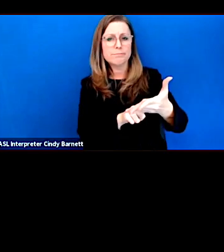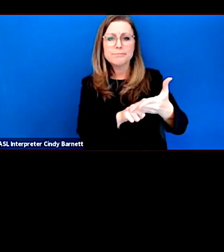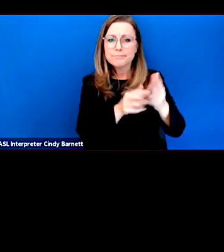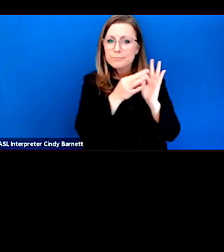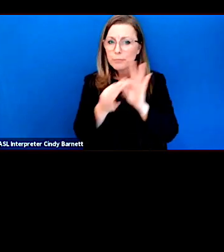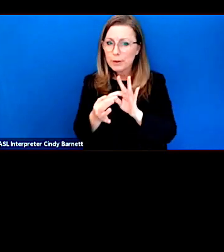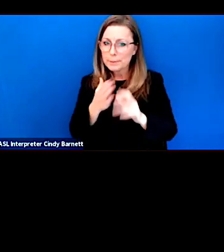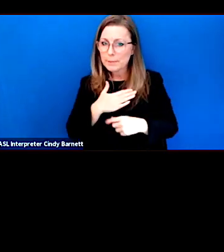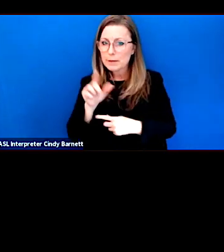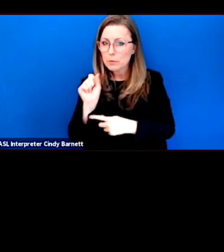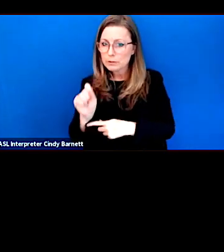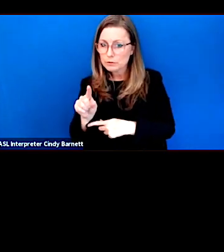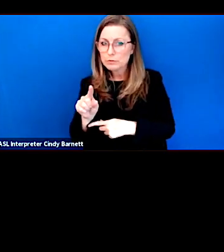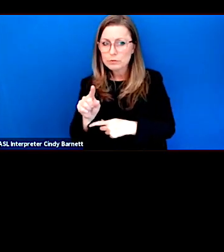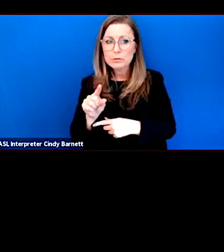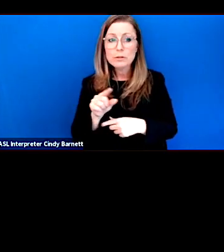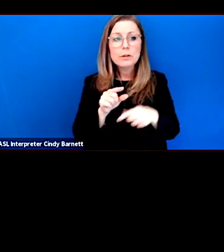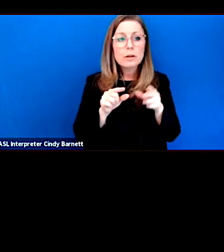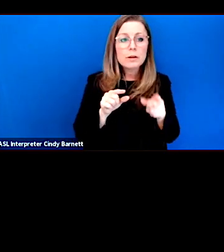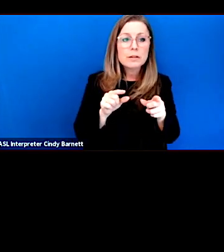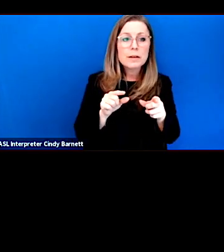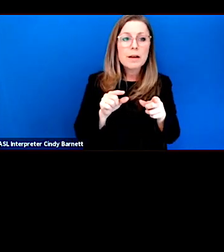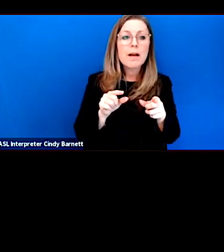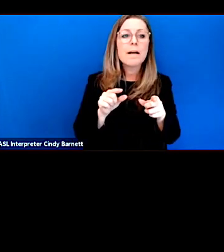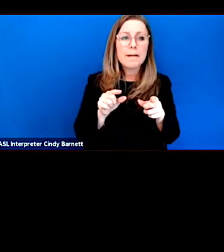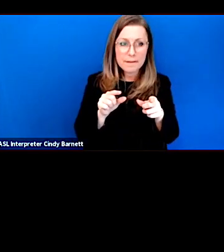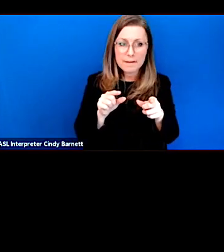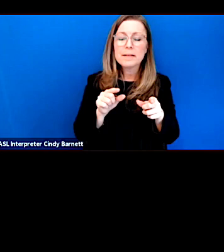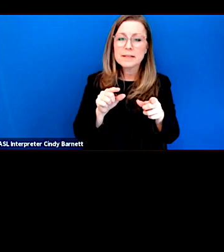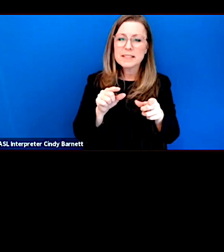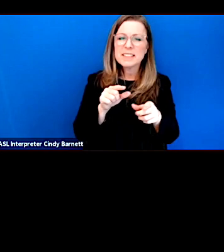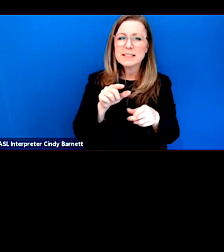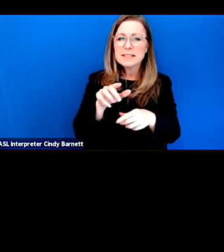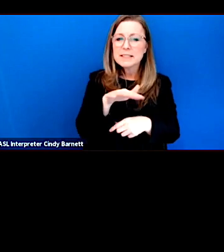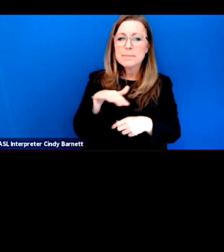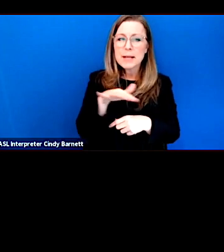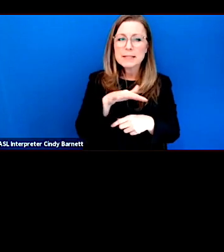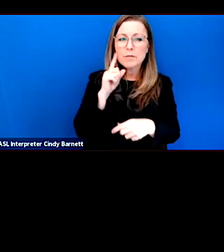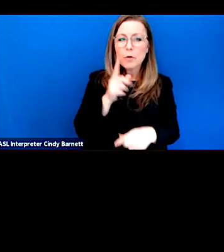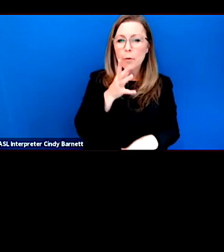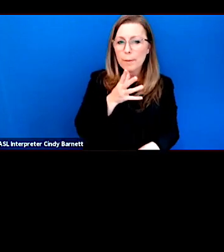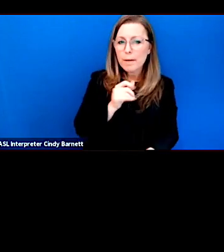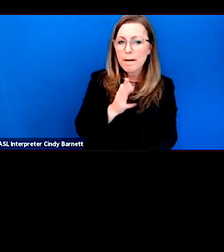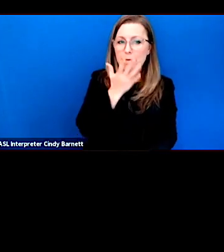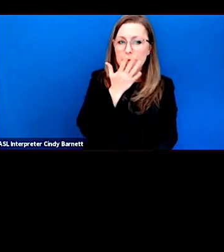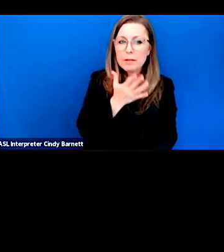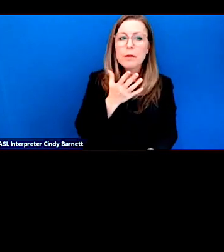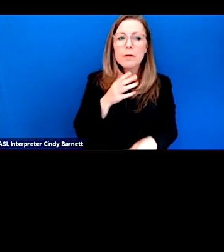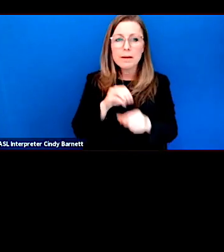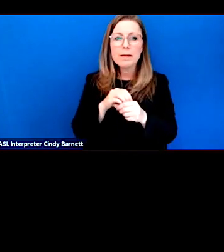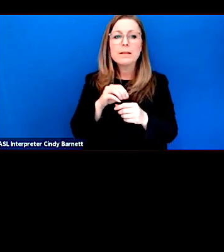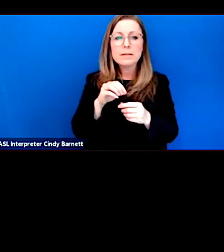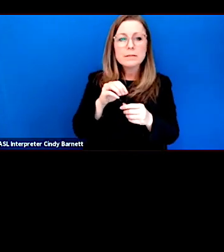piece, counter spaces for women of color in STEM higher education, marginal and central spaces for persistence and